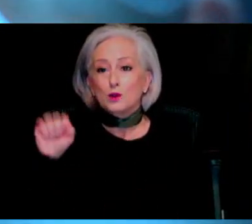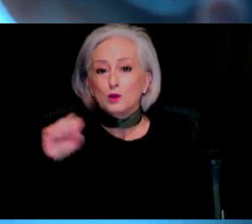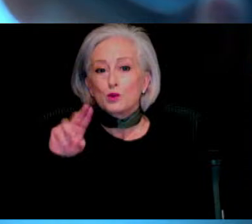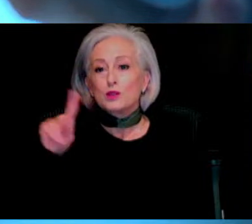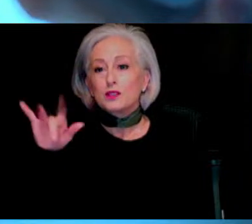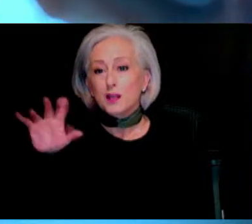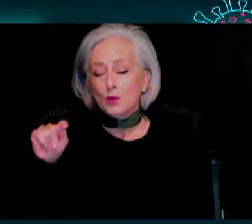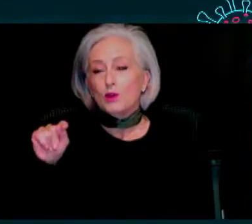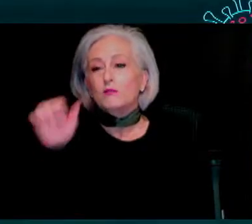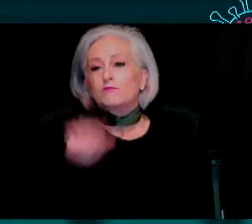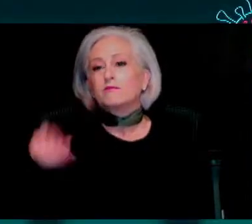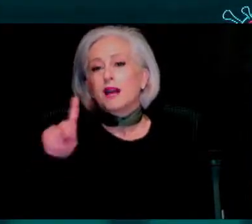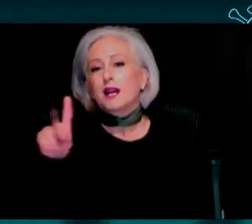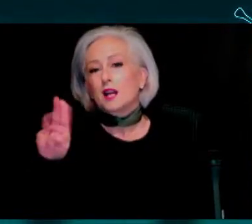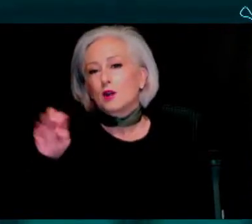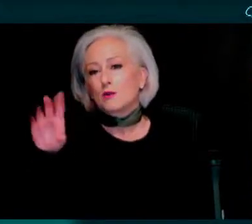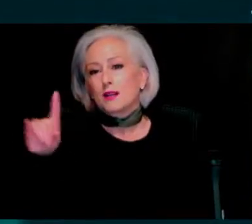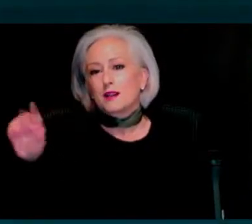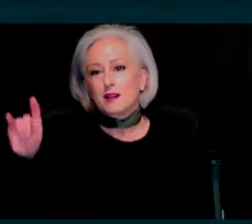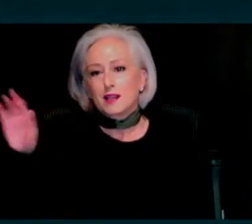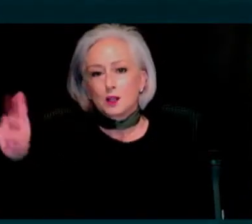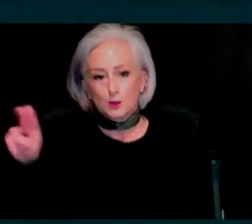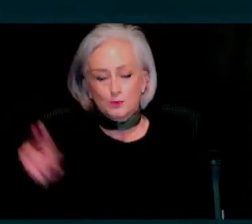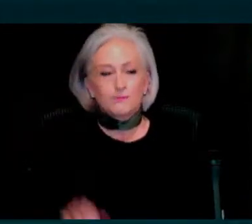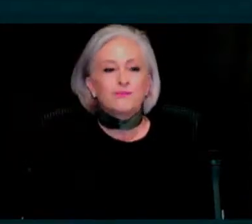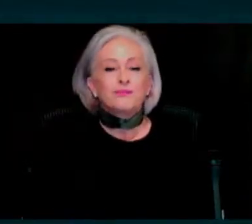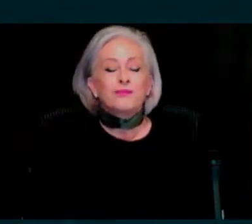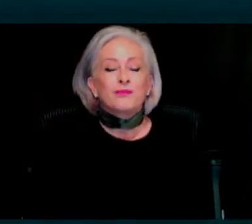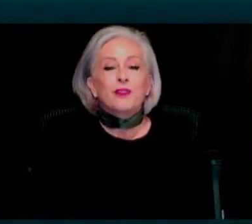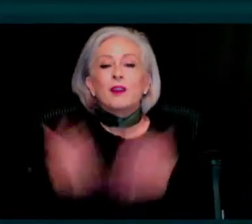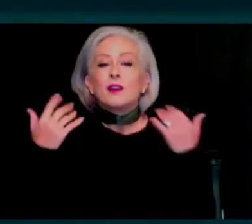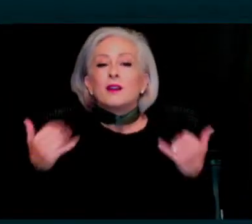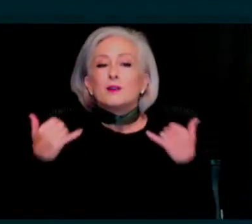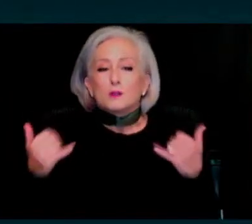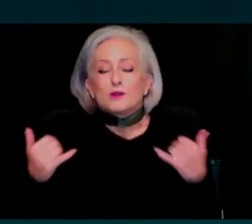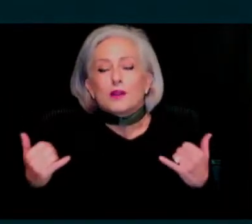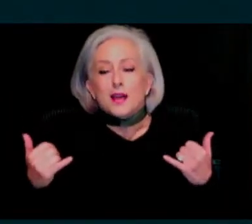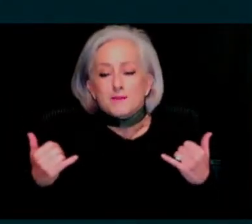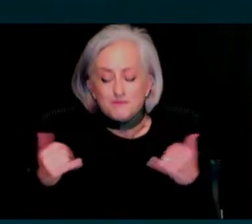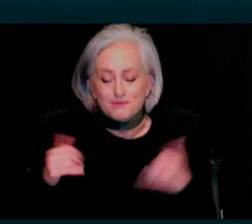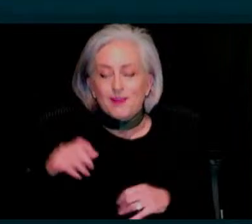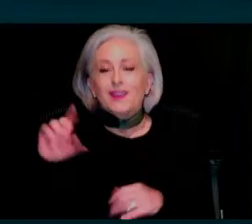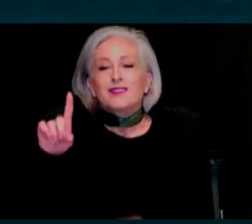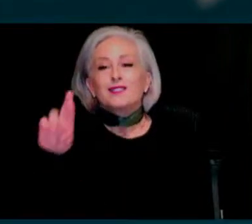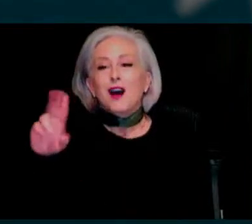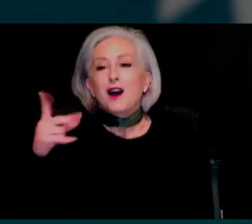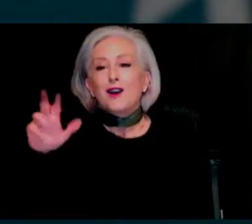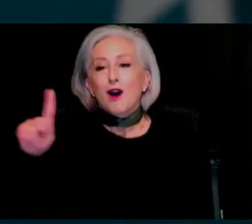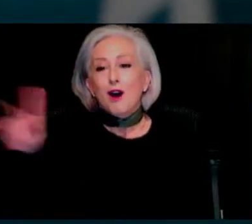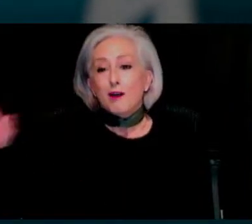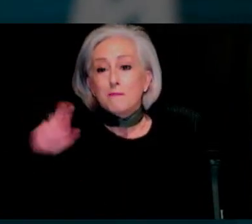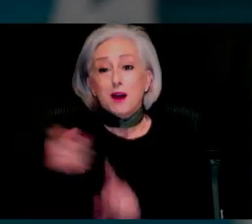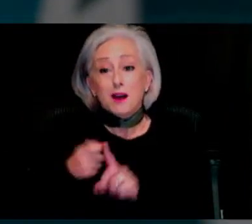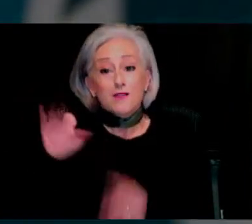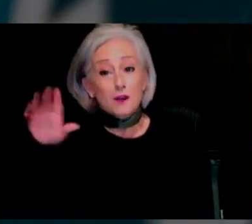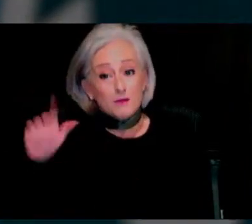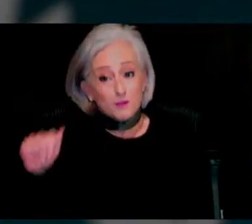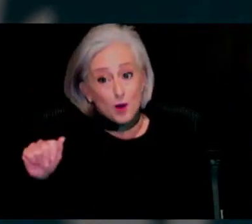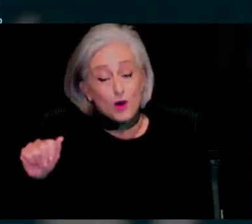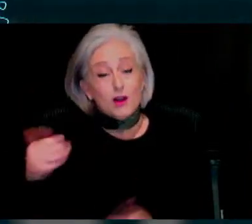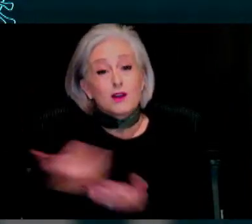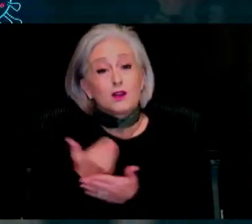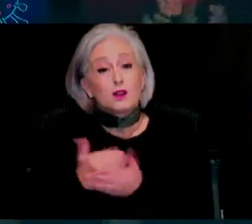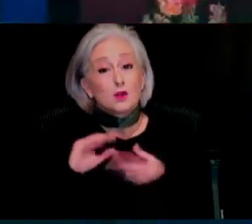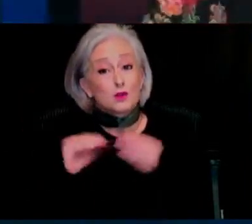your screen. But first, Doc Hawk is back with us on this Monday. Back from Florida. He's got the latest numbers coming out of the weekend. Good morning to you. Yeah, hi.